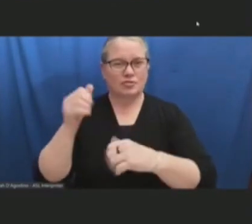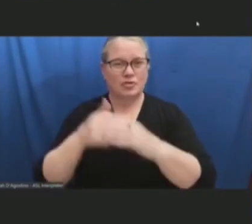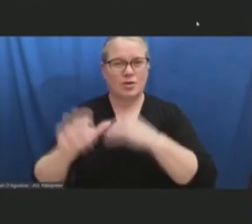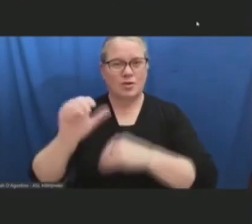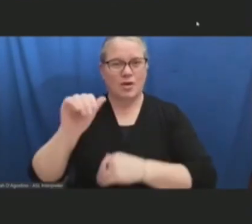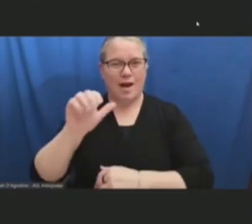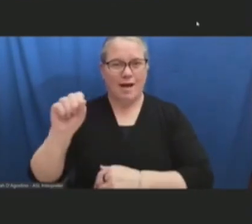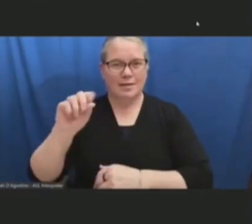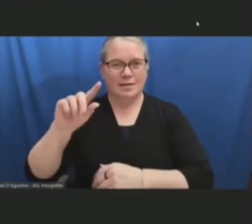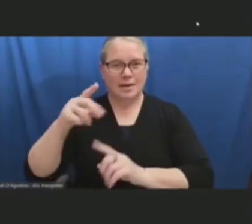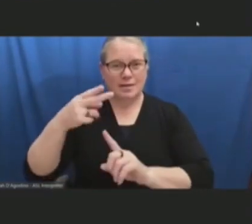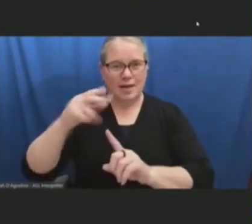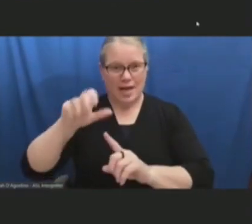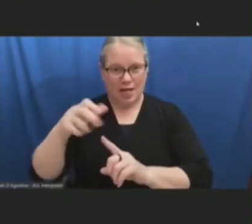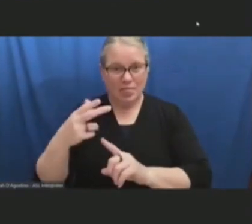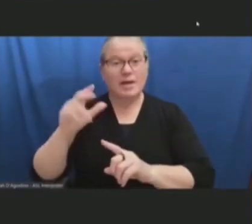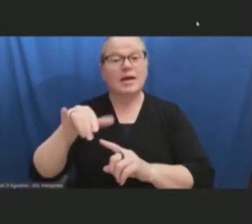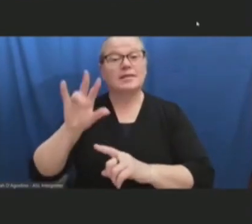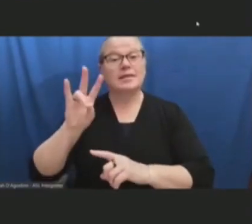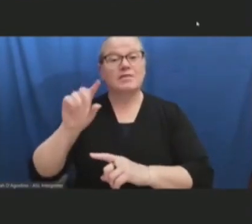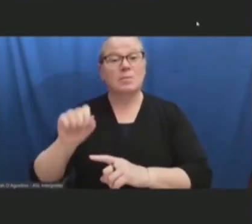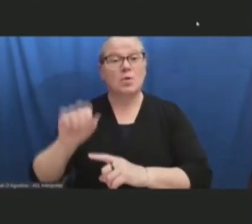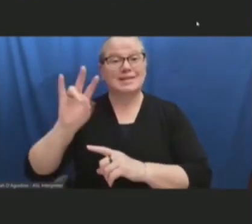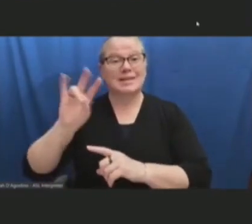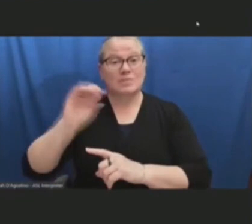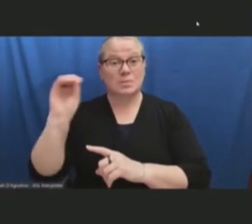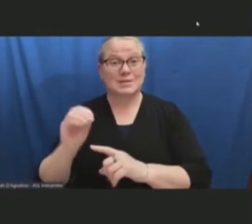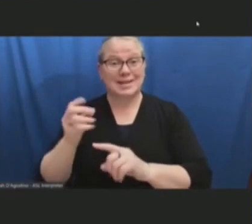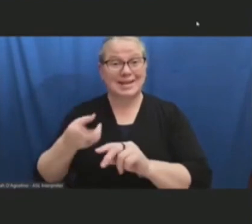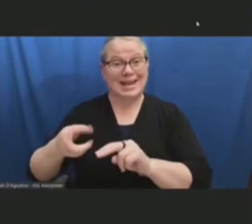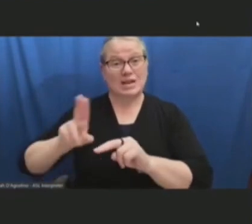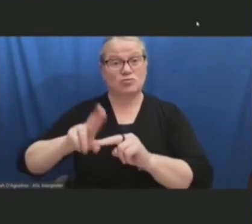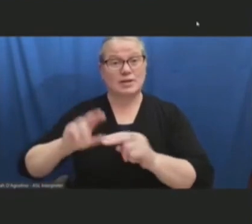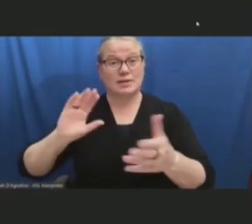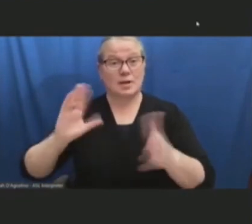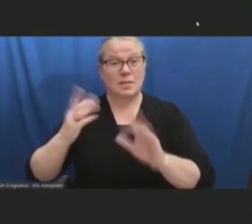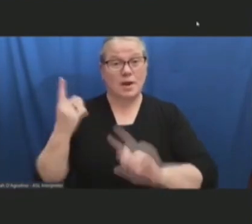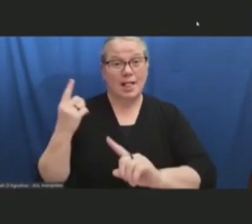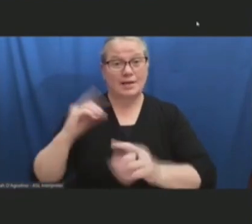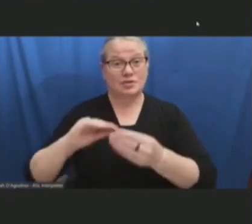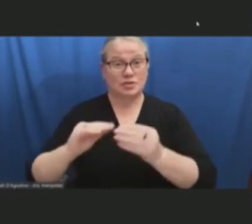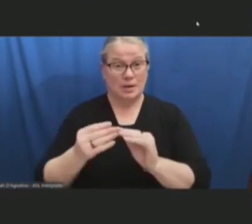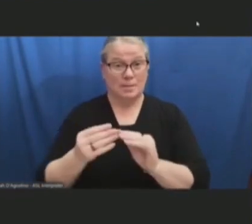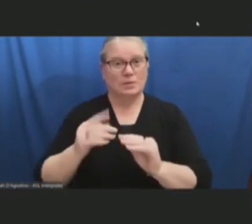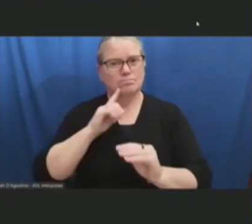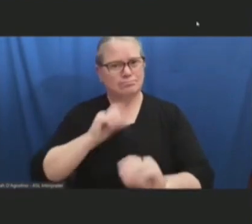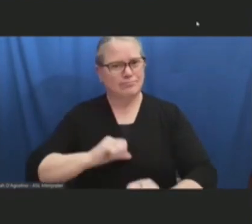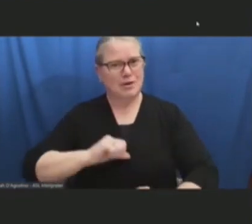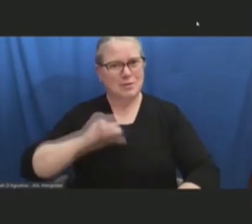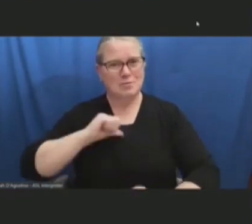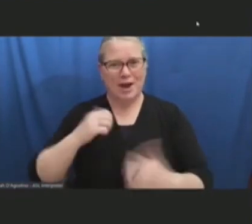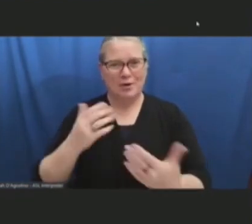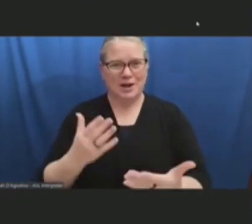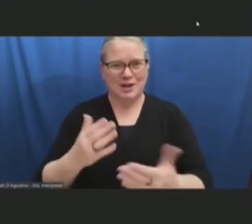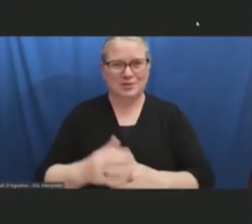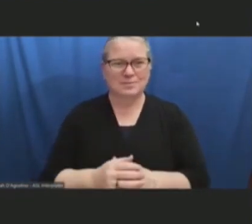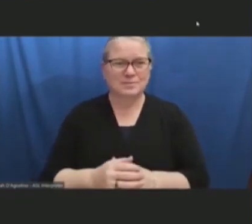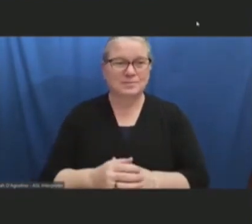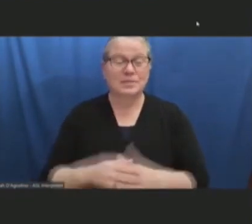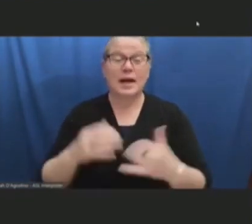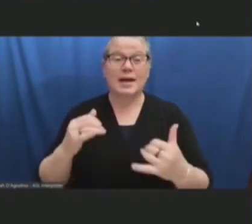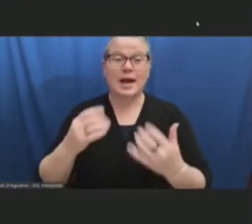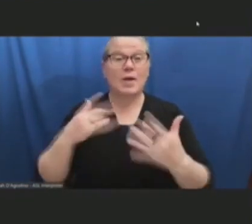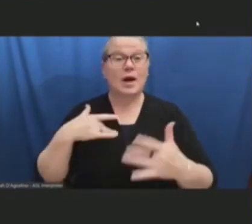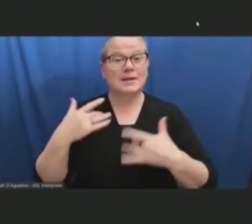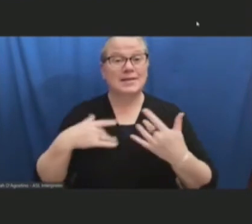7.3% increase over last year's enrollment numbers. So we're very proud of that at Access Health. And now I'm excited to announce